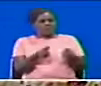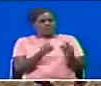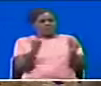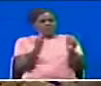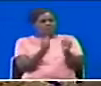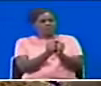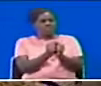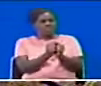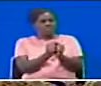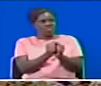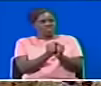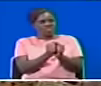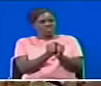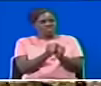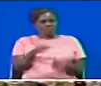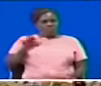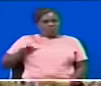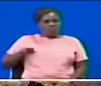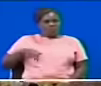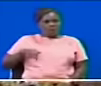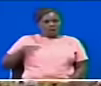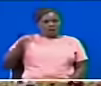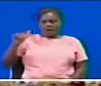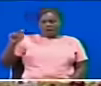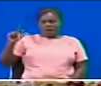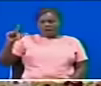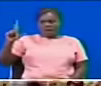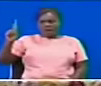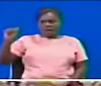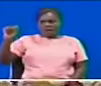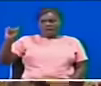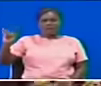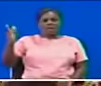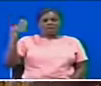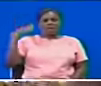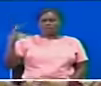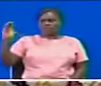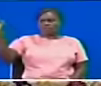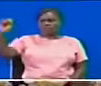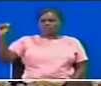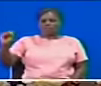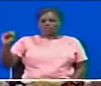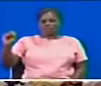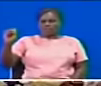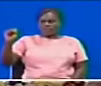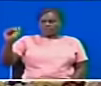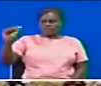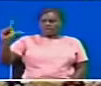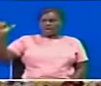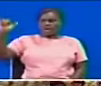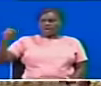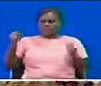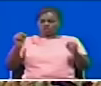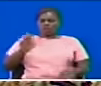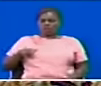our lady from Aldai, who has been, who was once a minister, Sally Kosgei, strong woman,